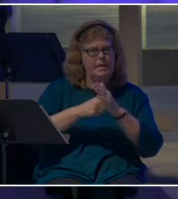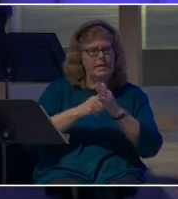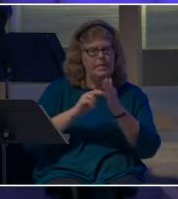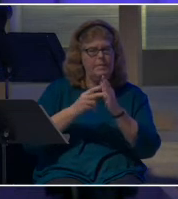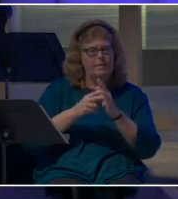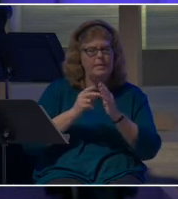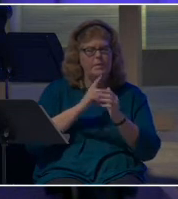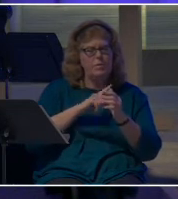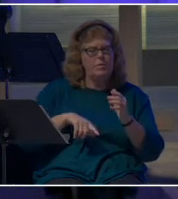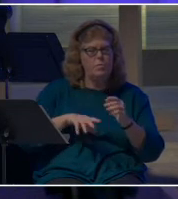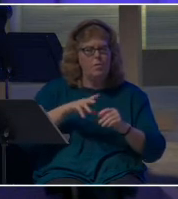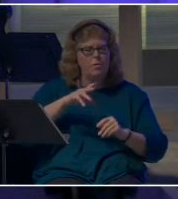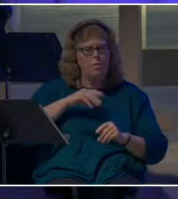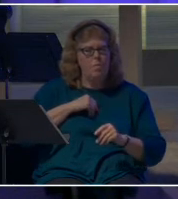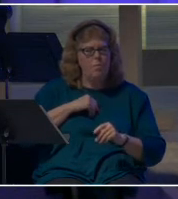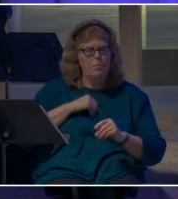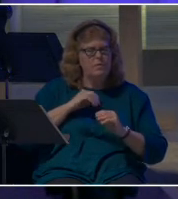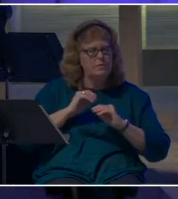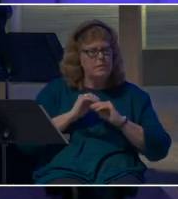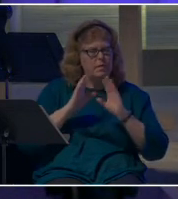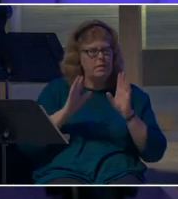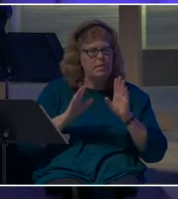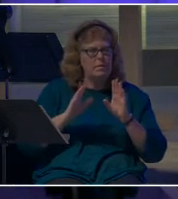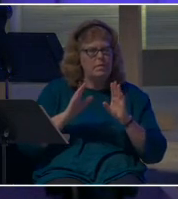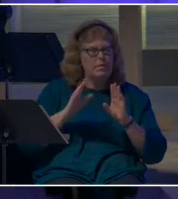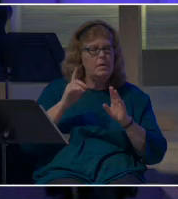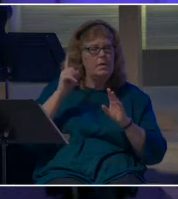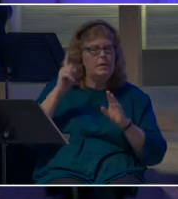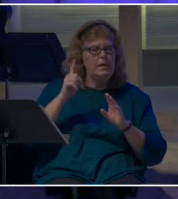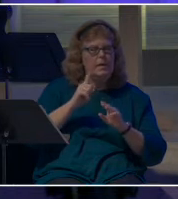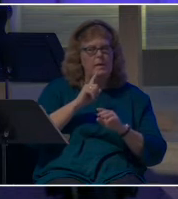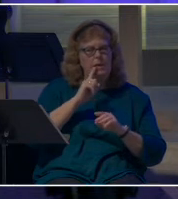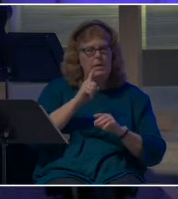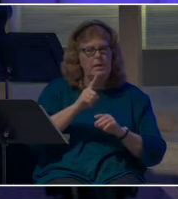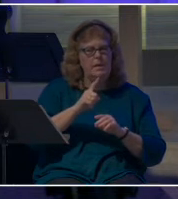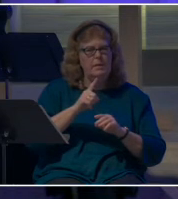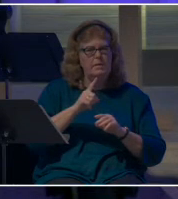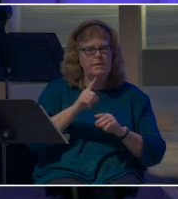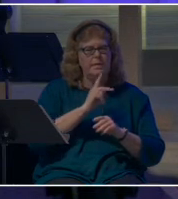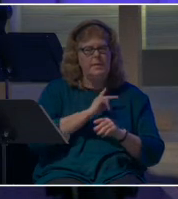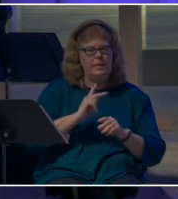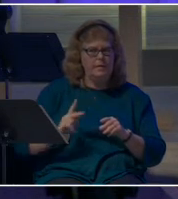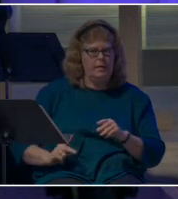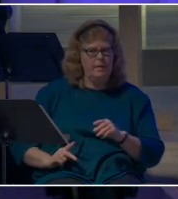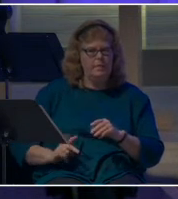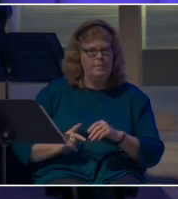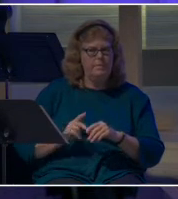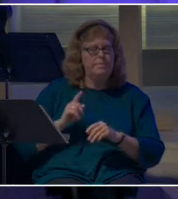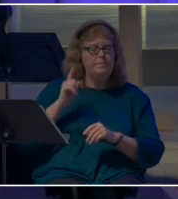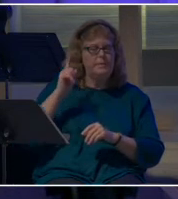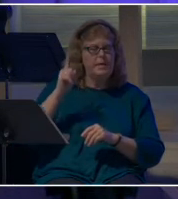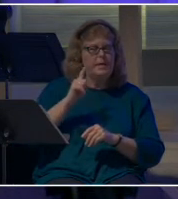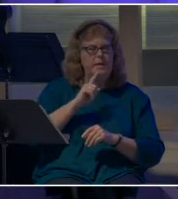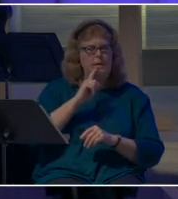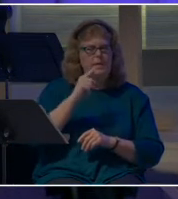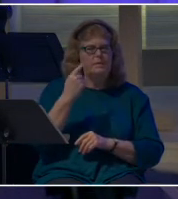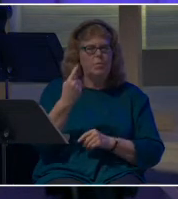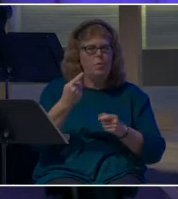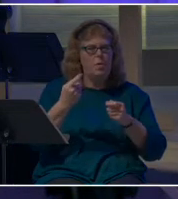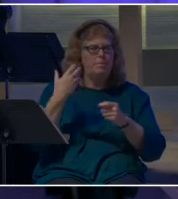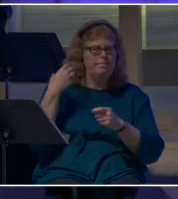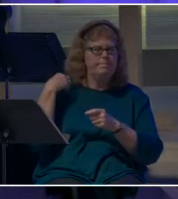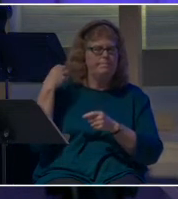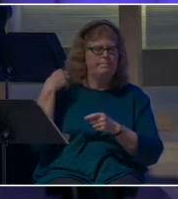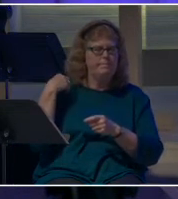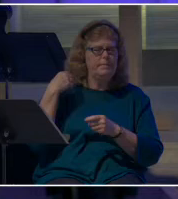that the Lord wants to make very clear, that he is the king. He is the one in charge.